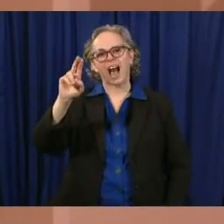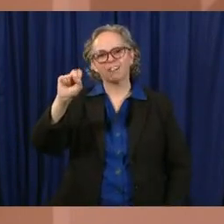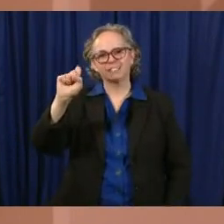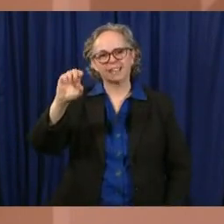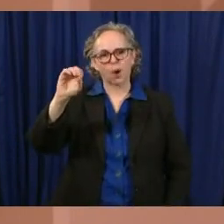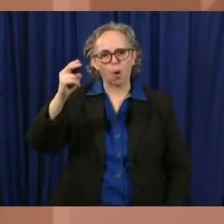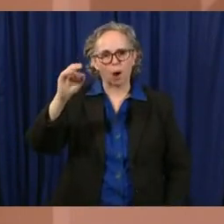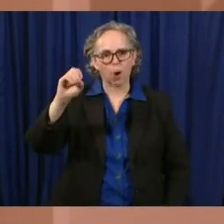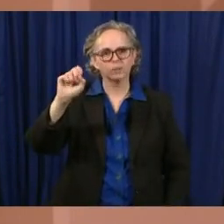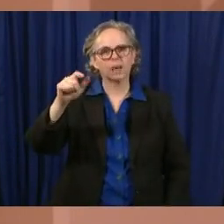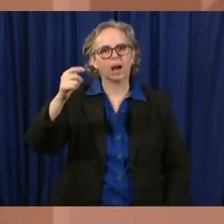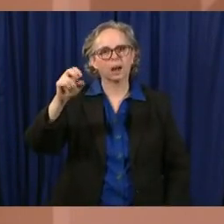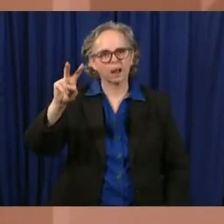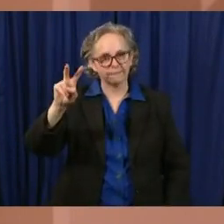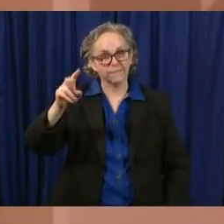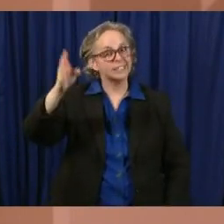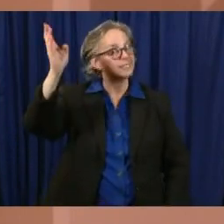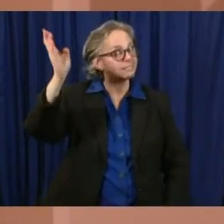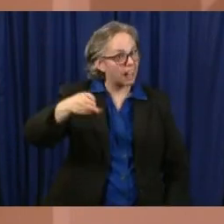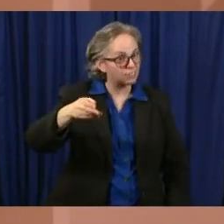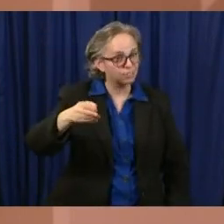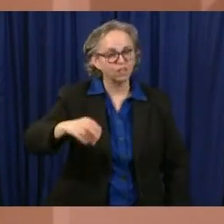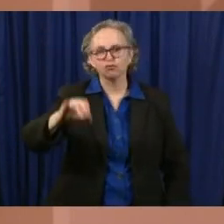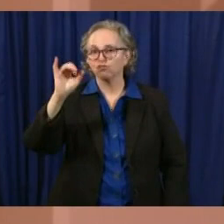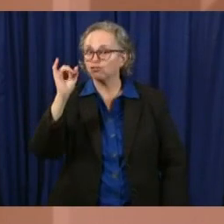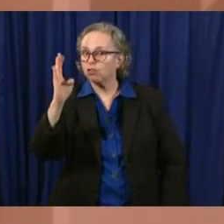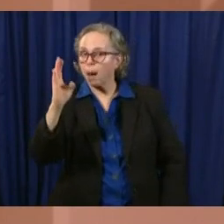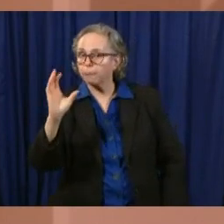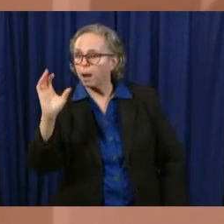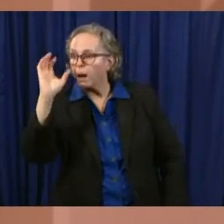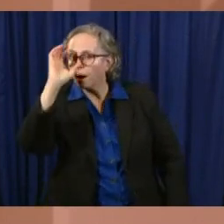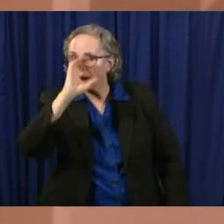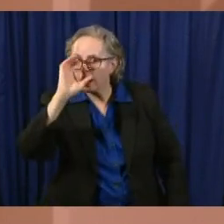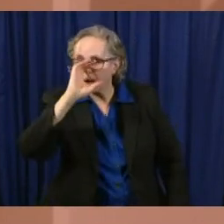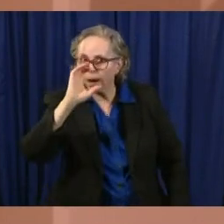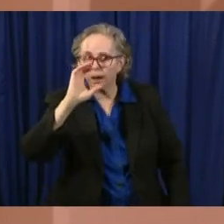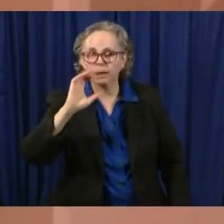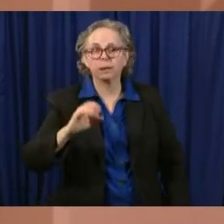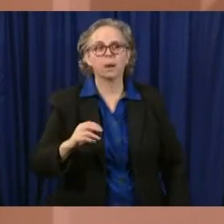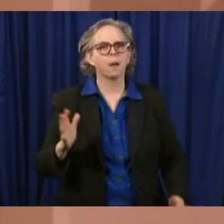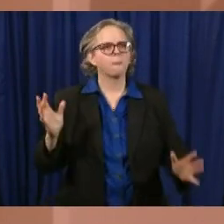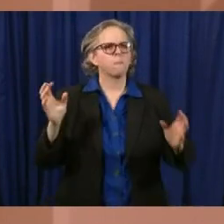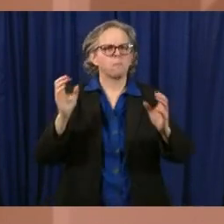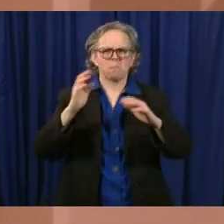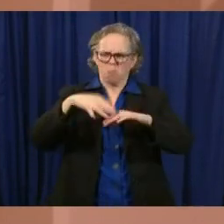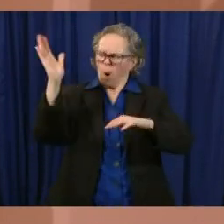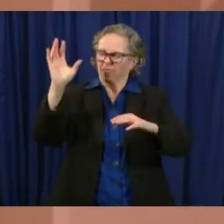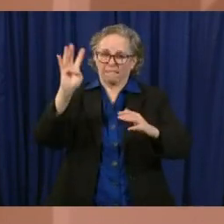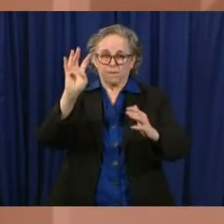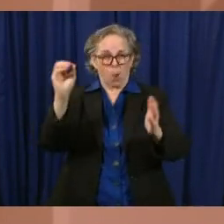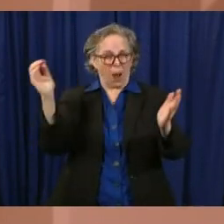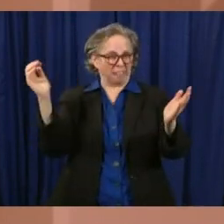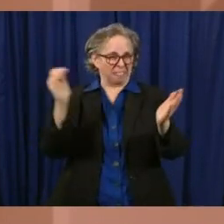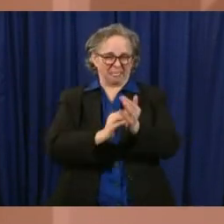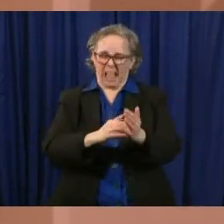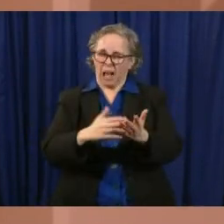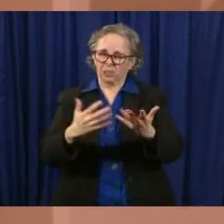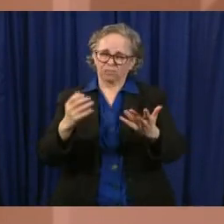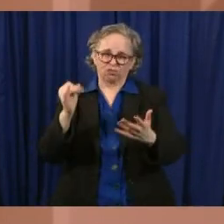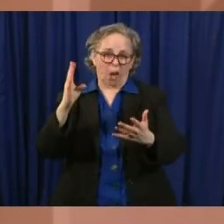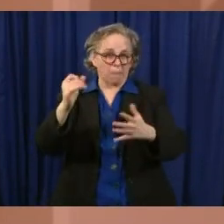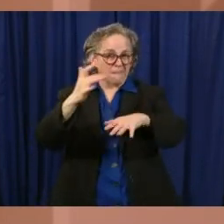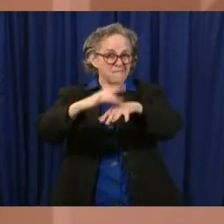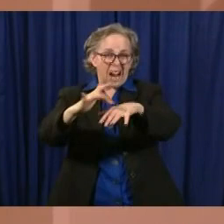coronavirus.ohio.gov/job search site. There are over 40,000 jobs there from 642 employers who are having